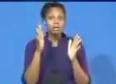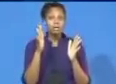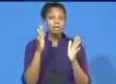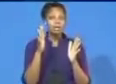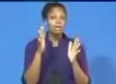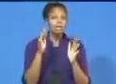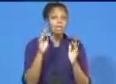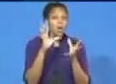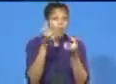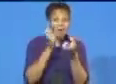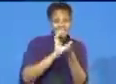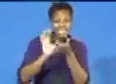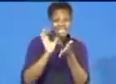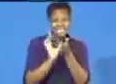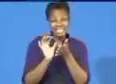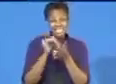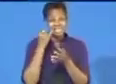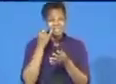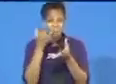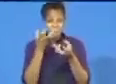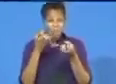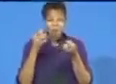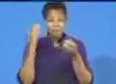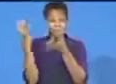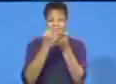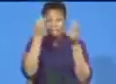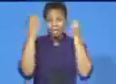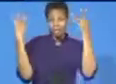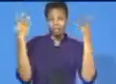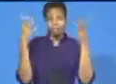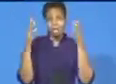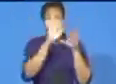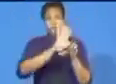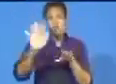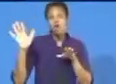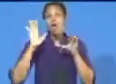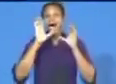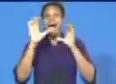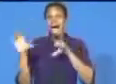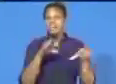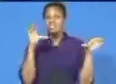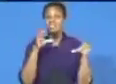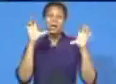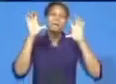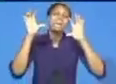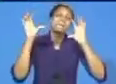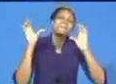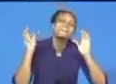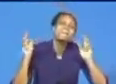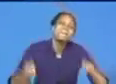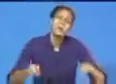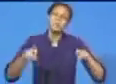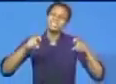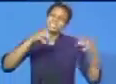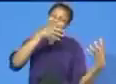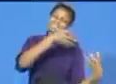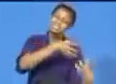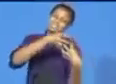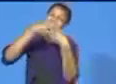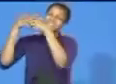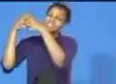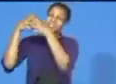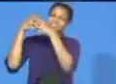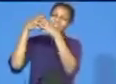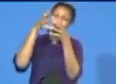cleansing, if you're going to have your victory, your actions must be in line with God's